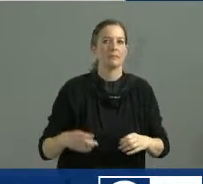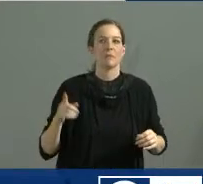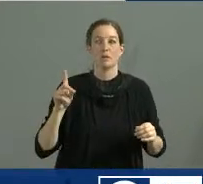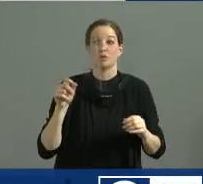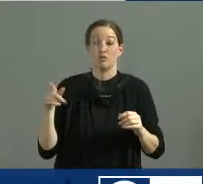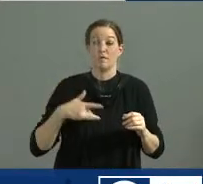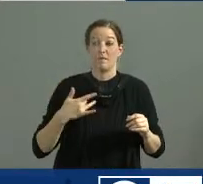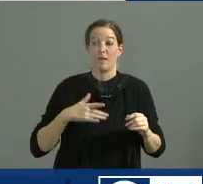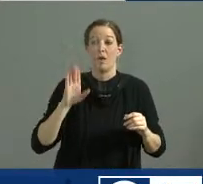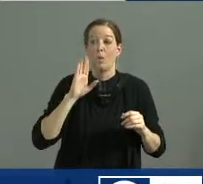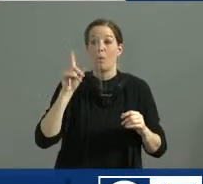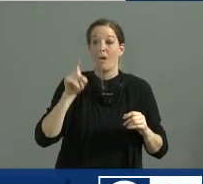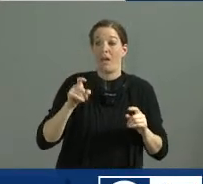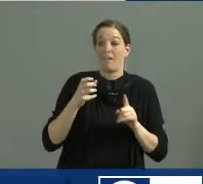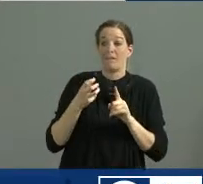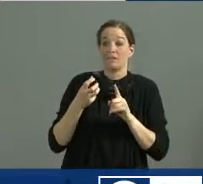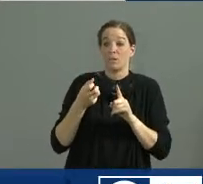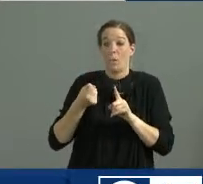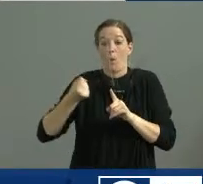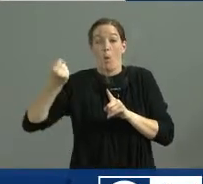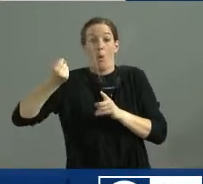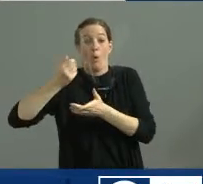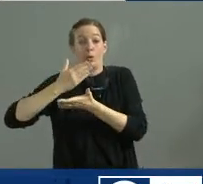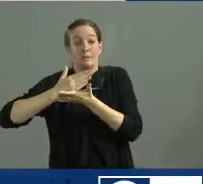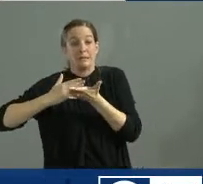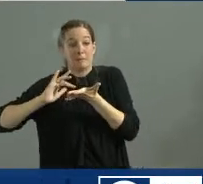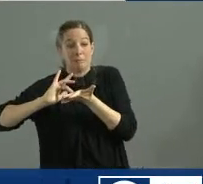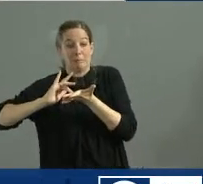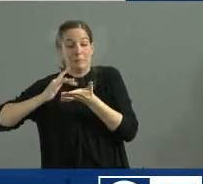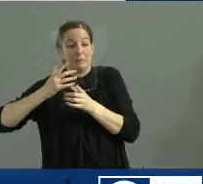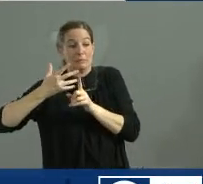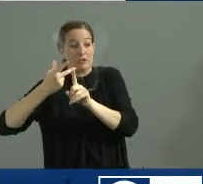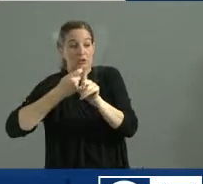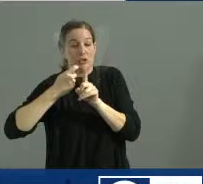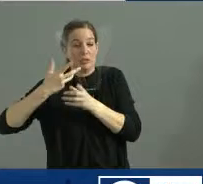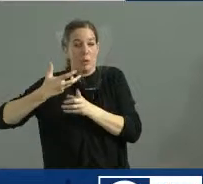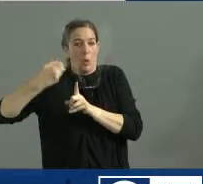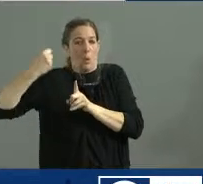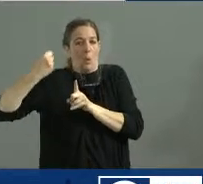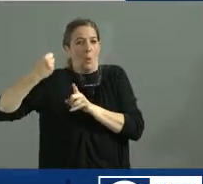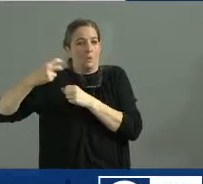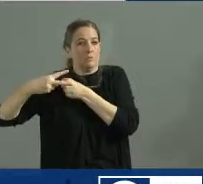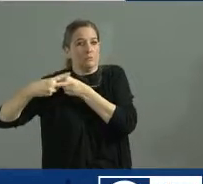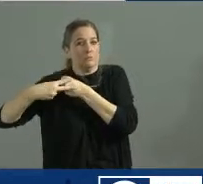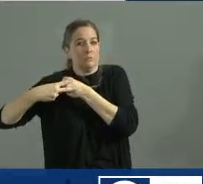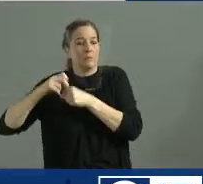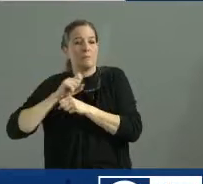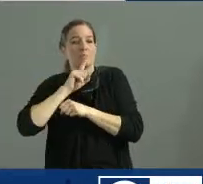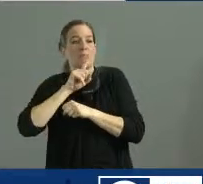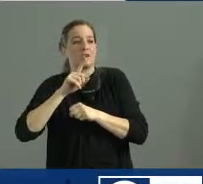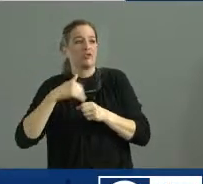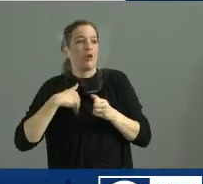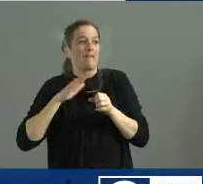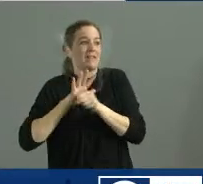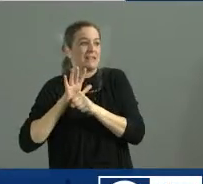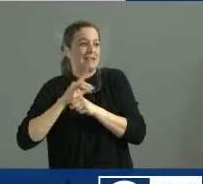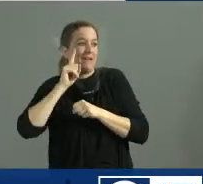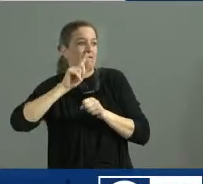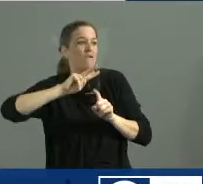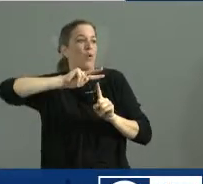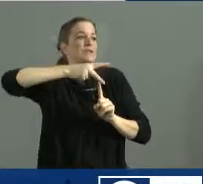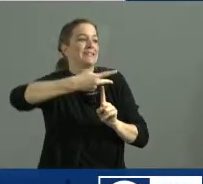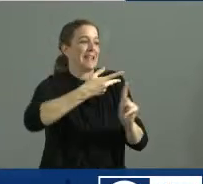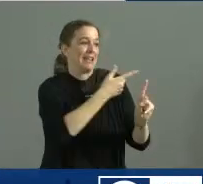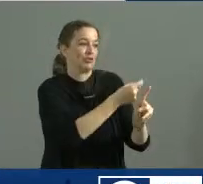have to then hold some in reserve to ensure that there's enough for that booster shot? And if not, are you not worried